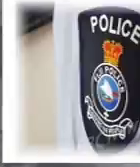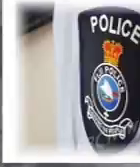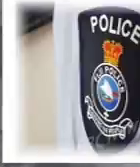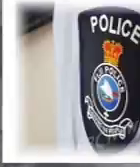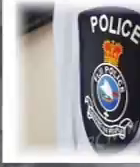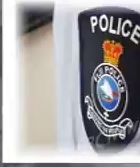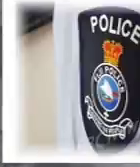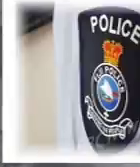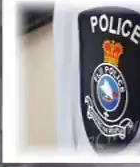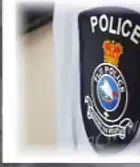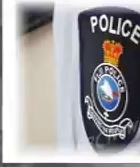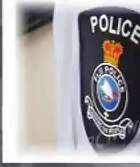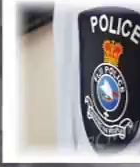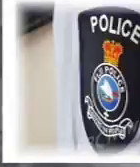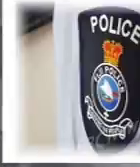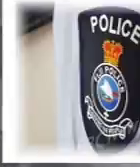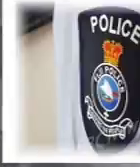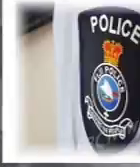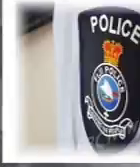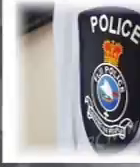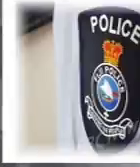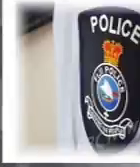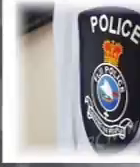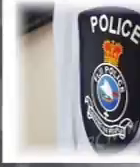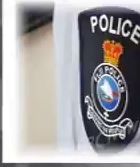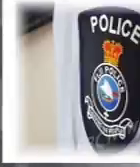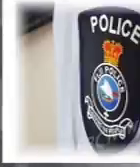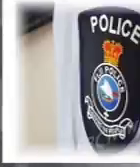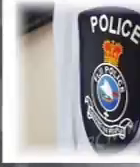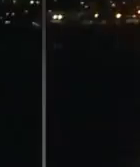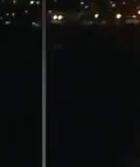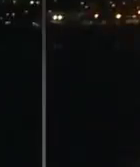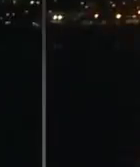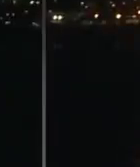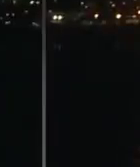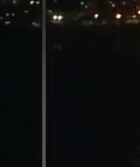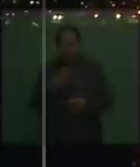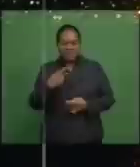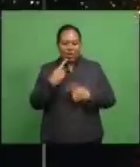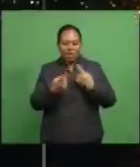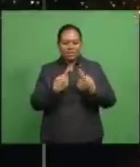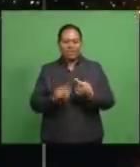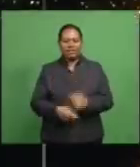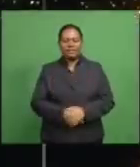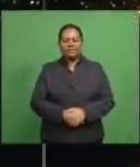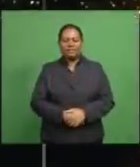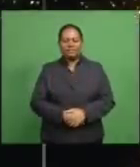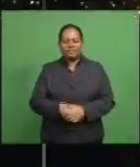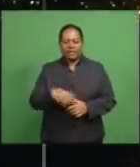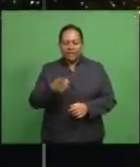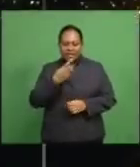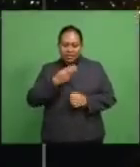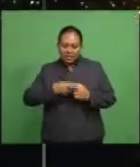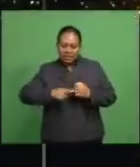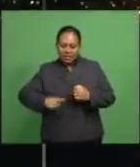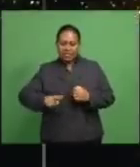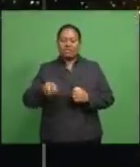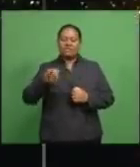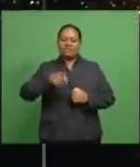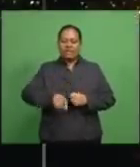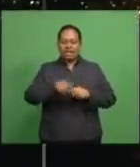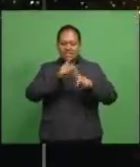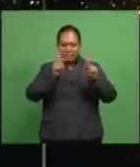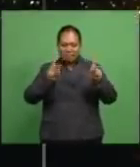restrictions be charged? Visit our FBC website to answer. You can send us newsworthy pictures and videos on